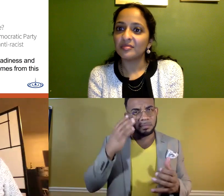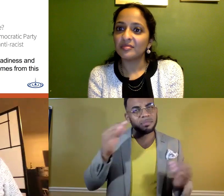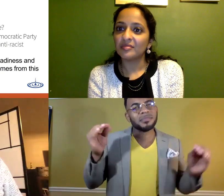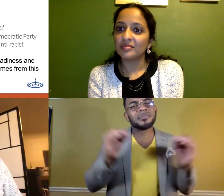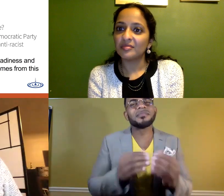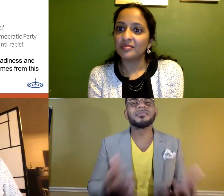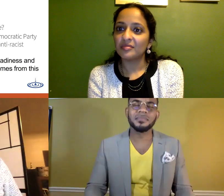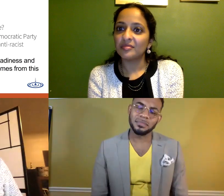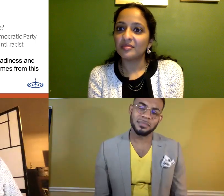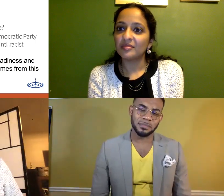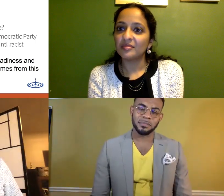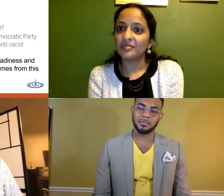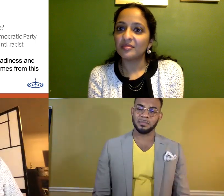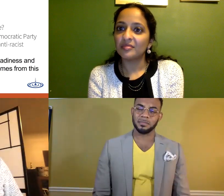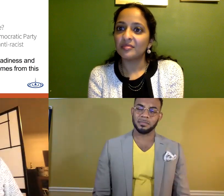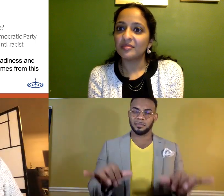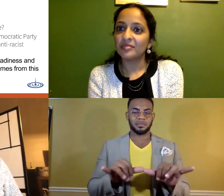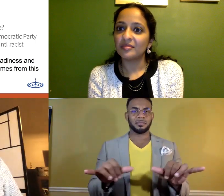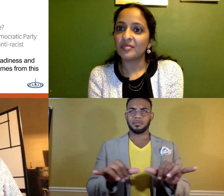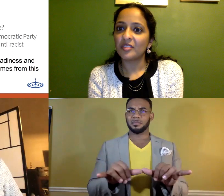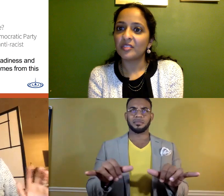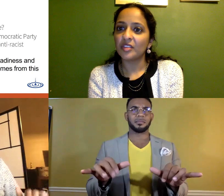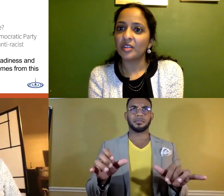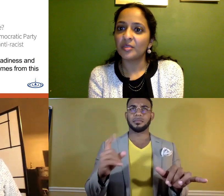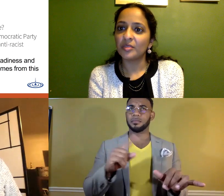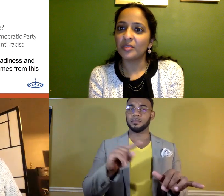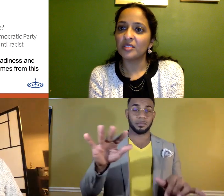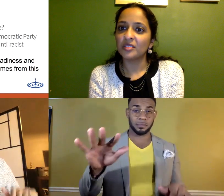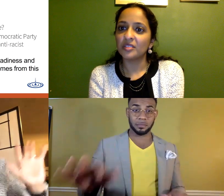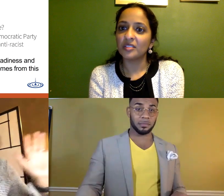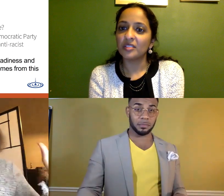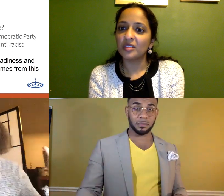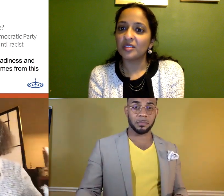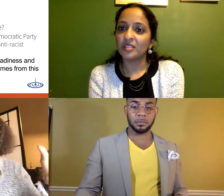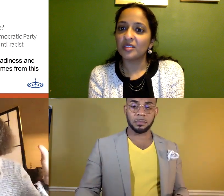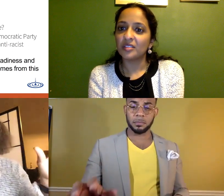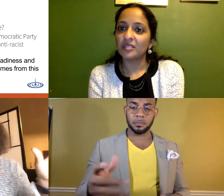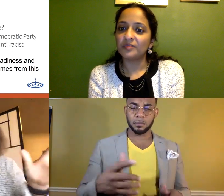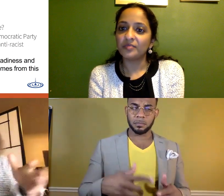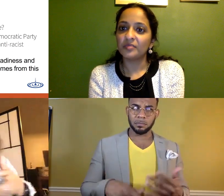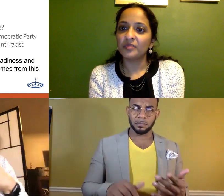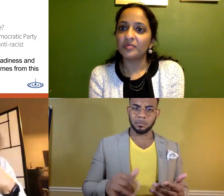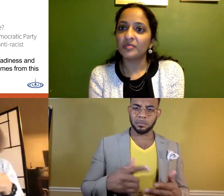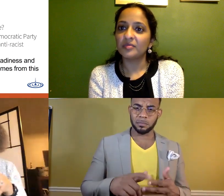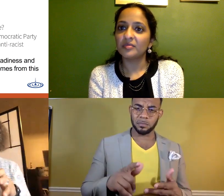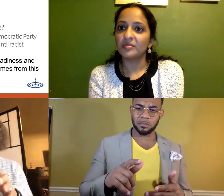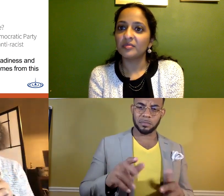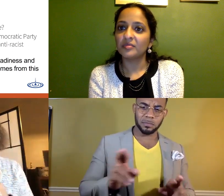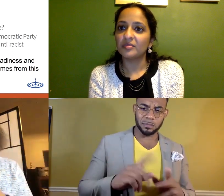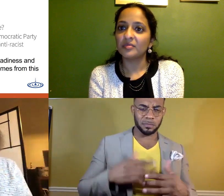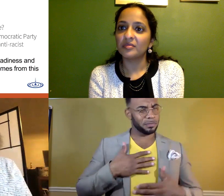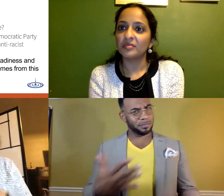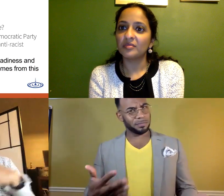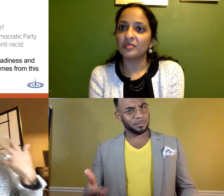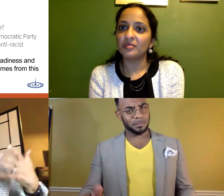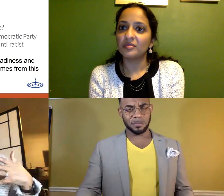more. On a scale of 1 to 5, like what's your readiness and your